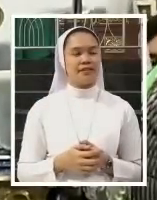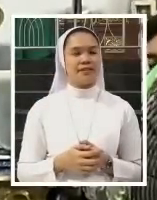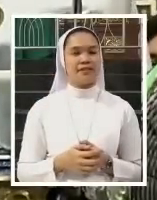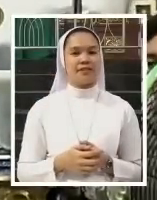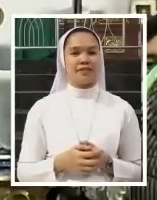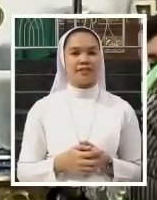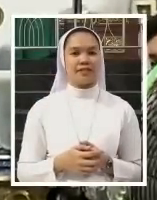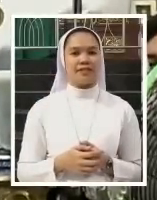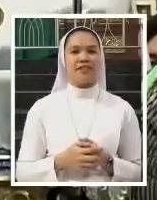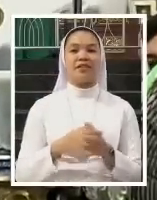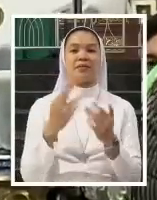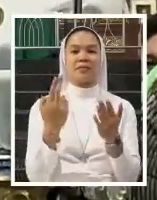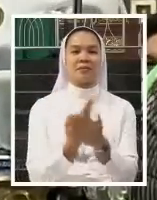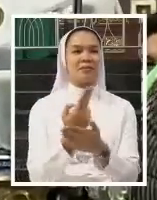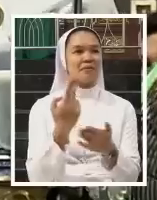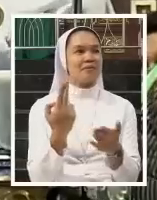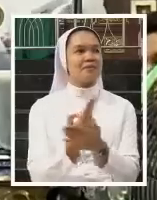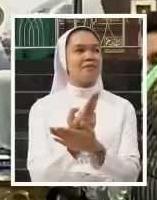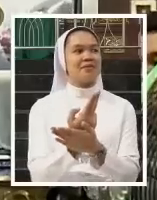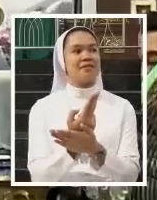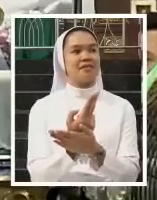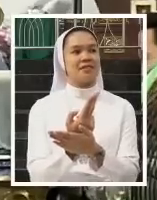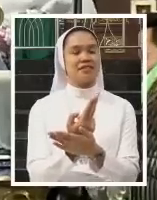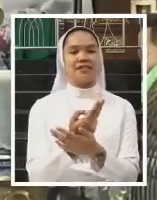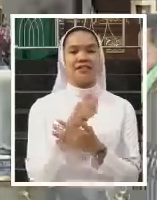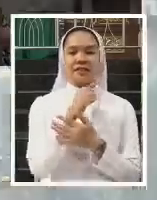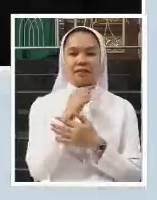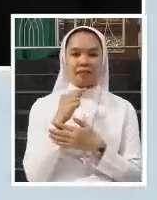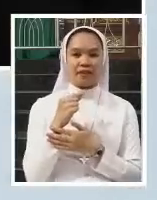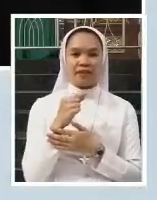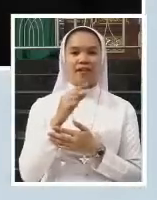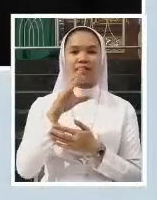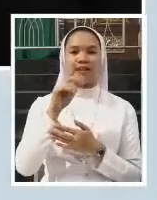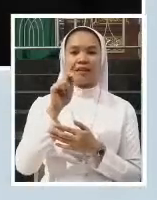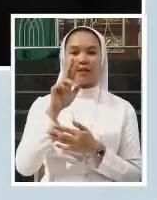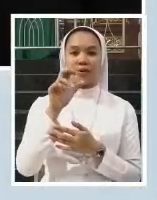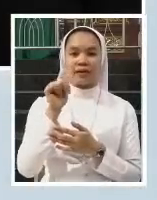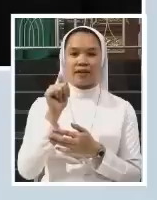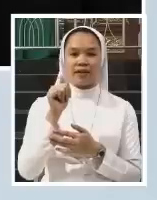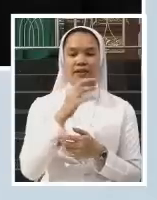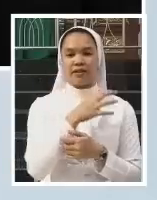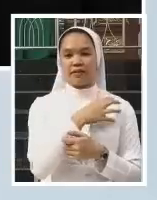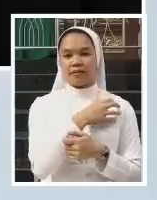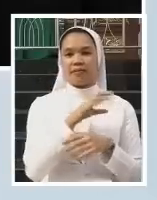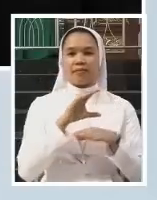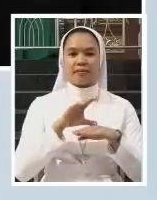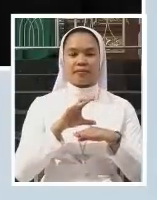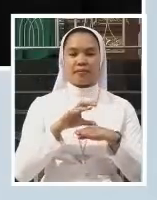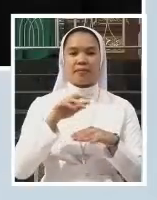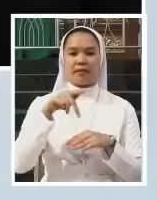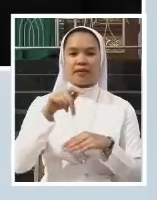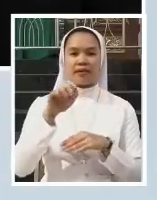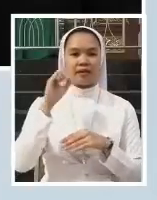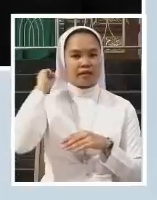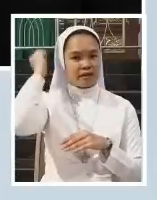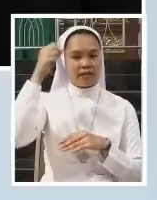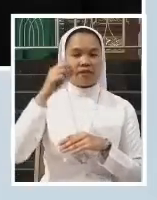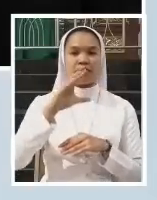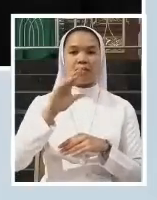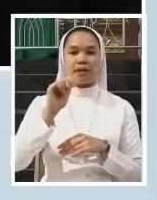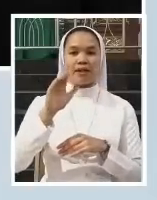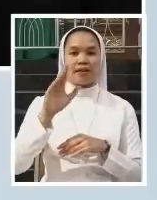Okay, ini mga bago. Father Alfeo Catura, Pastor, St. Peter the Apostle Parish,